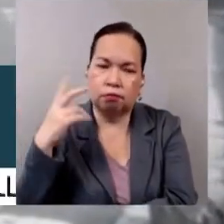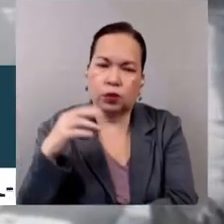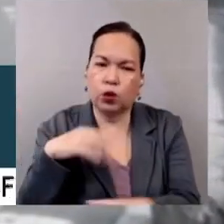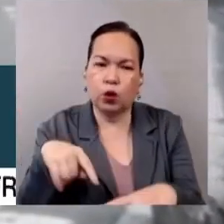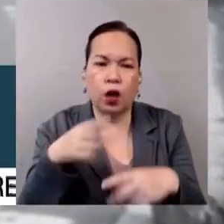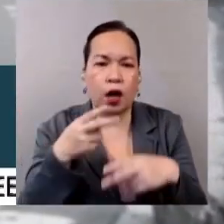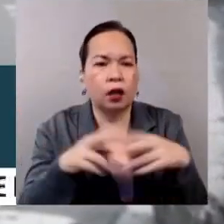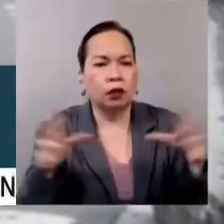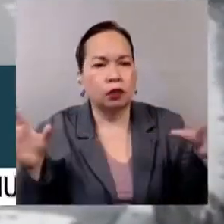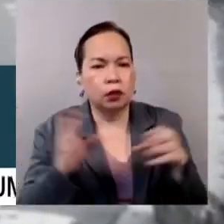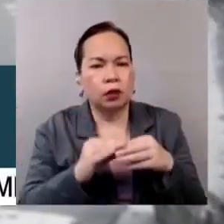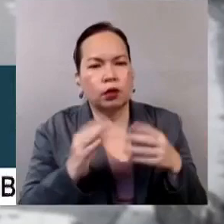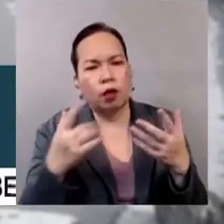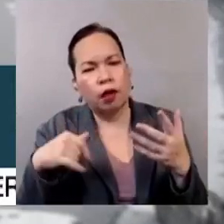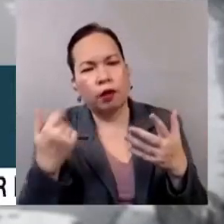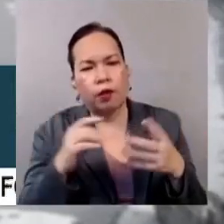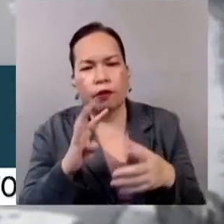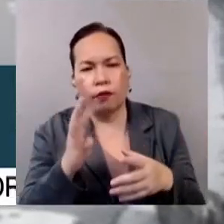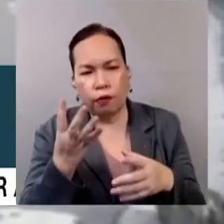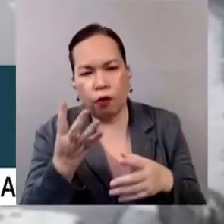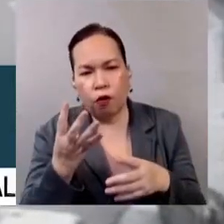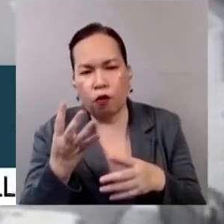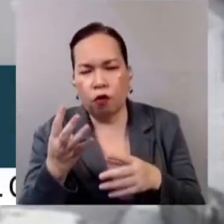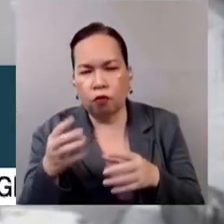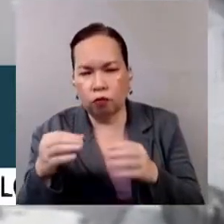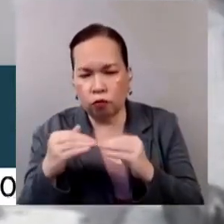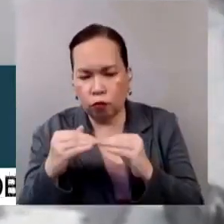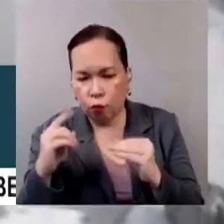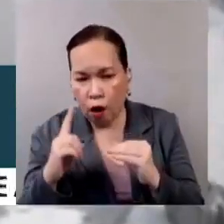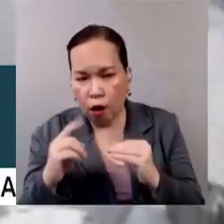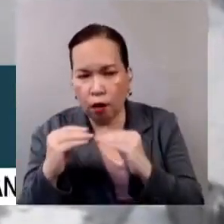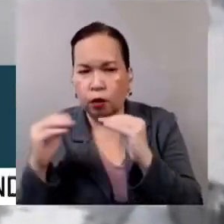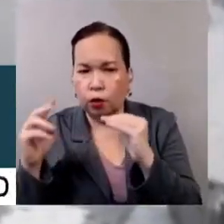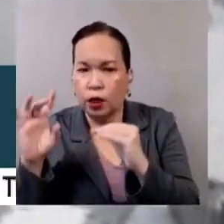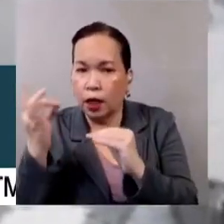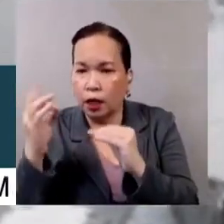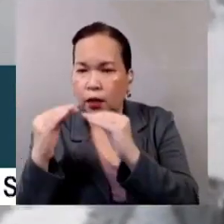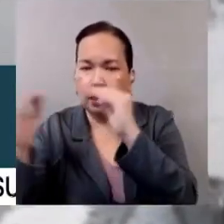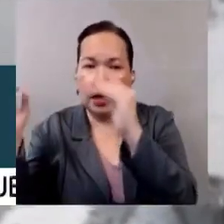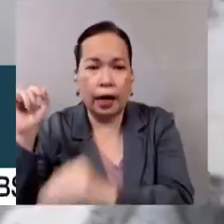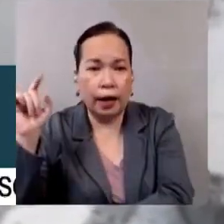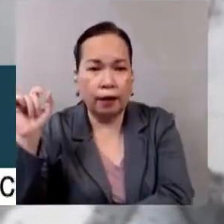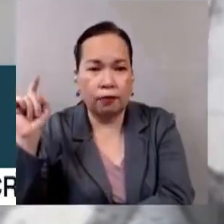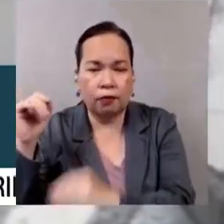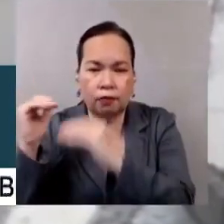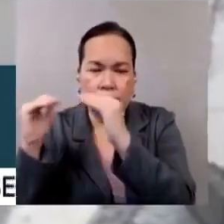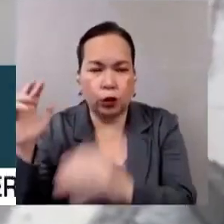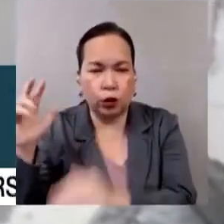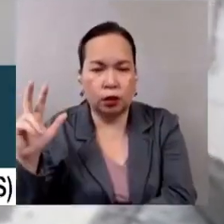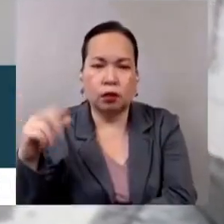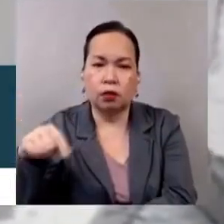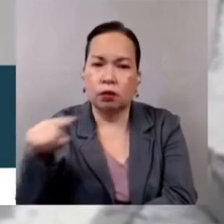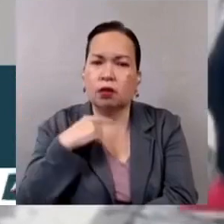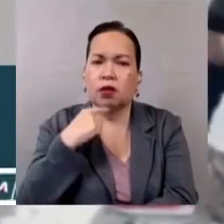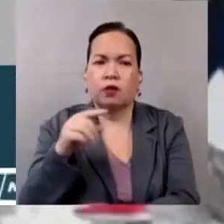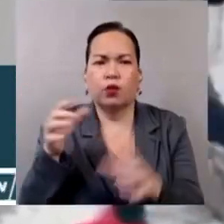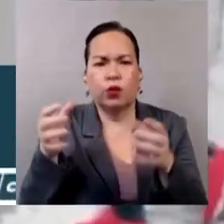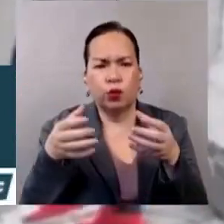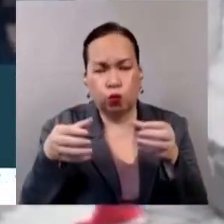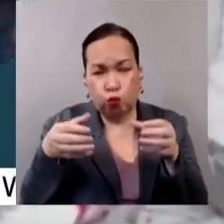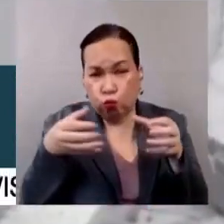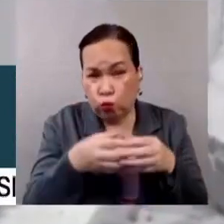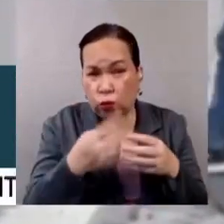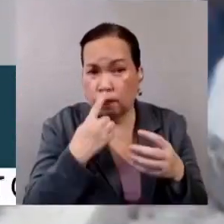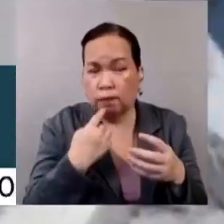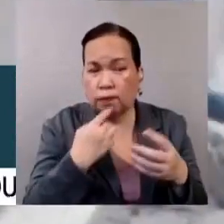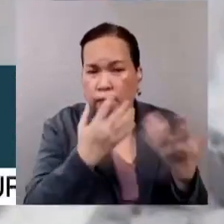4 pesos for Class 1, 8 pesos for Class 2, and 11 pesos for Class 3. According to the group, they will continue this